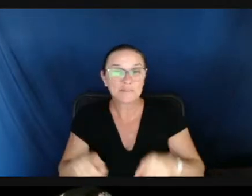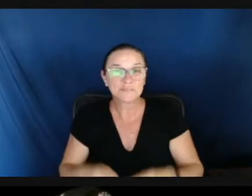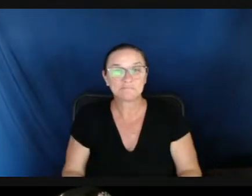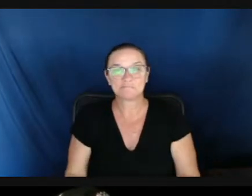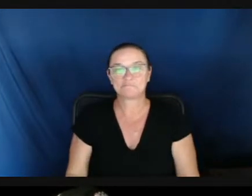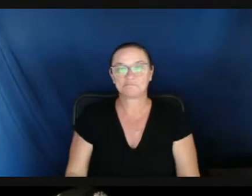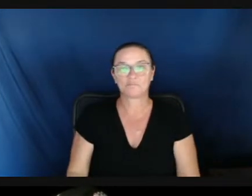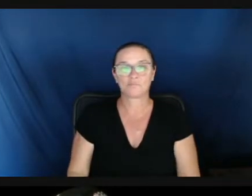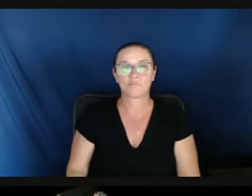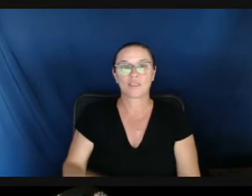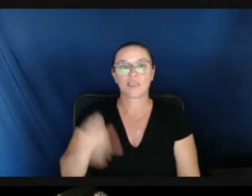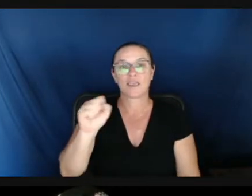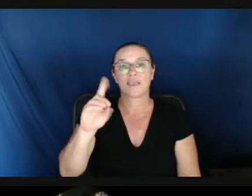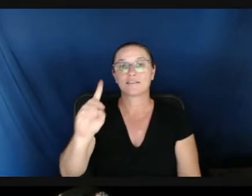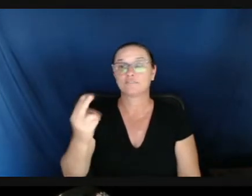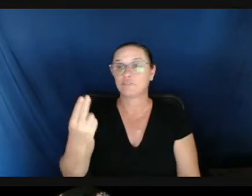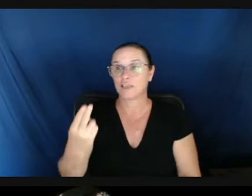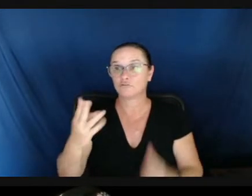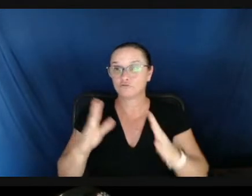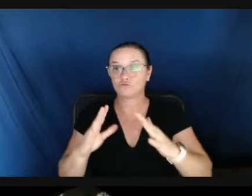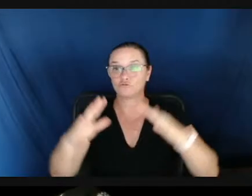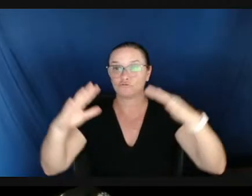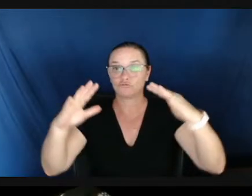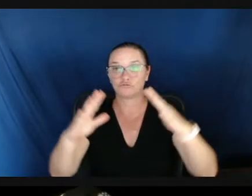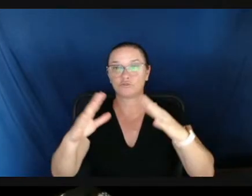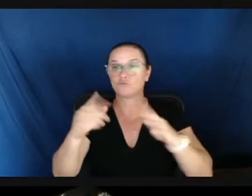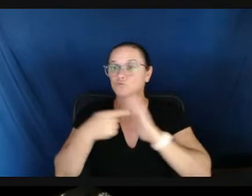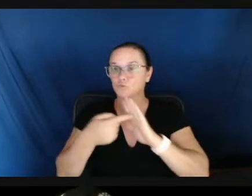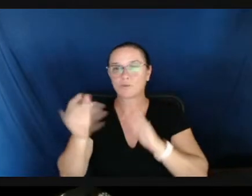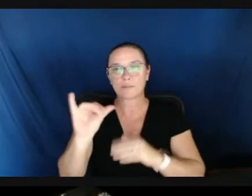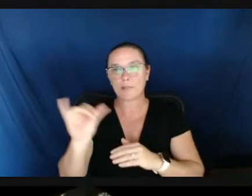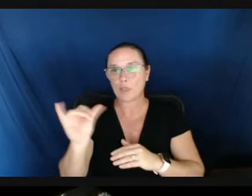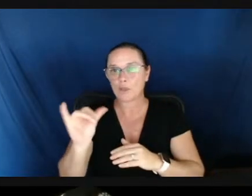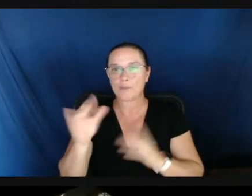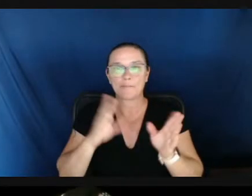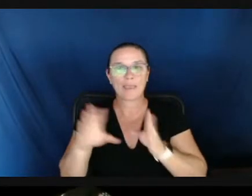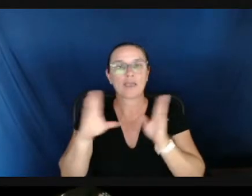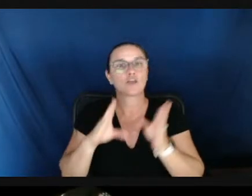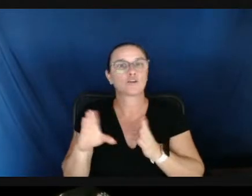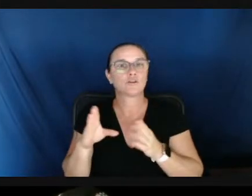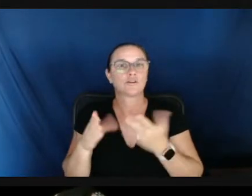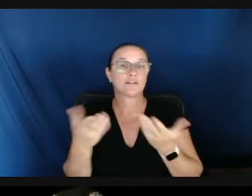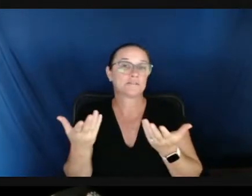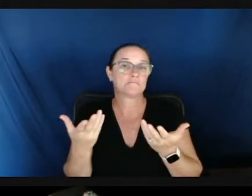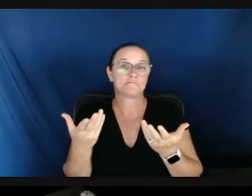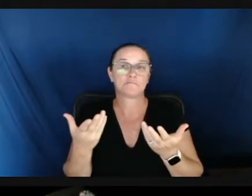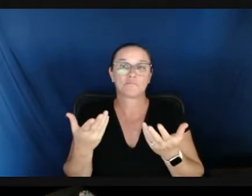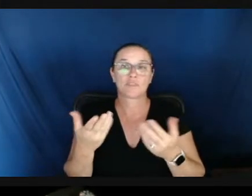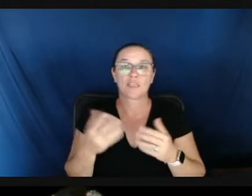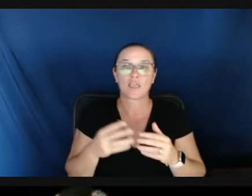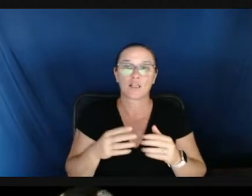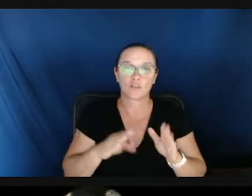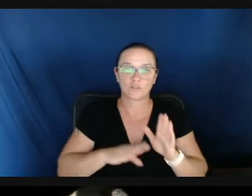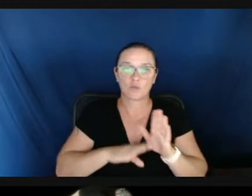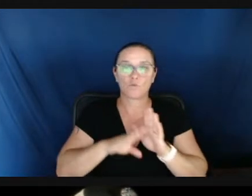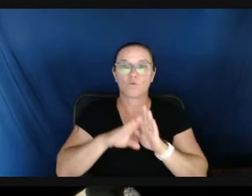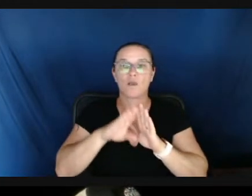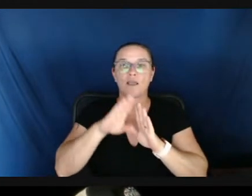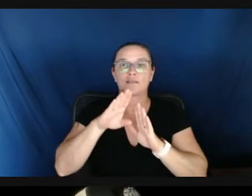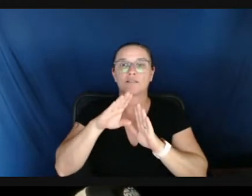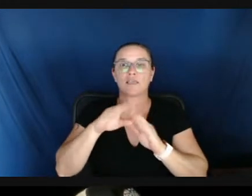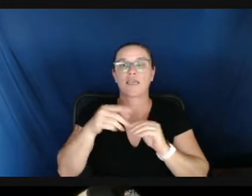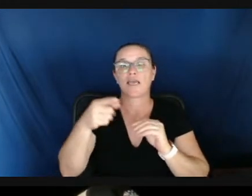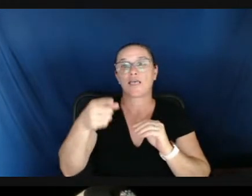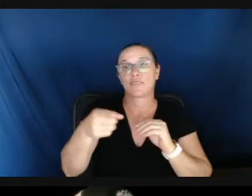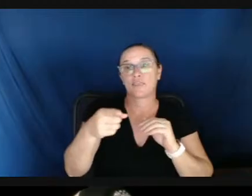there's a sandhill tilt meter showing a similar pattern, and it's anyone's guess here. And this one looks like it's rising, and this